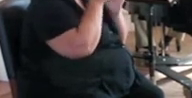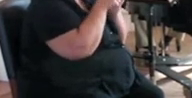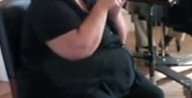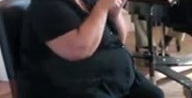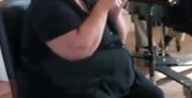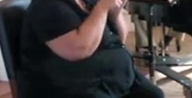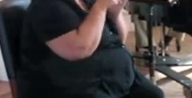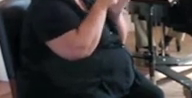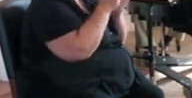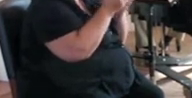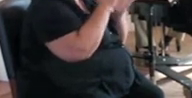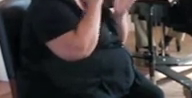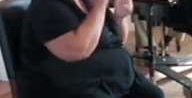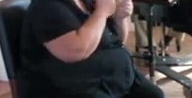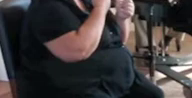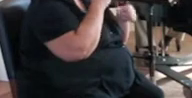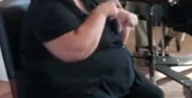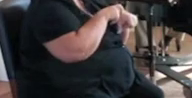time.